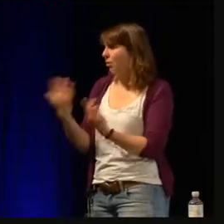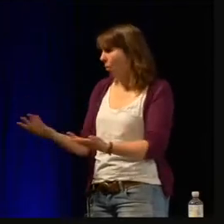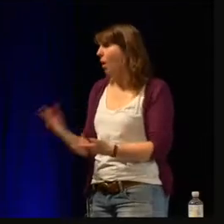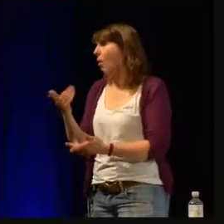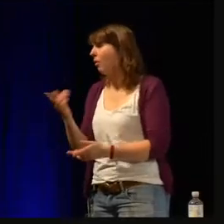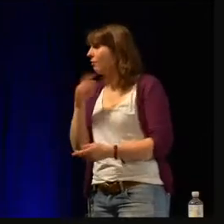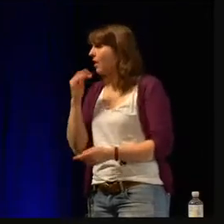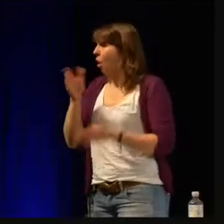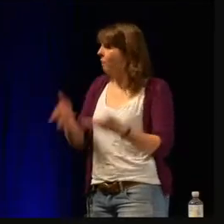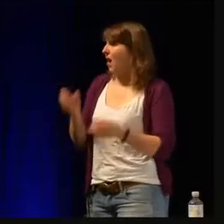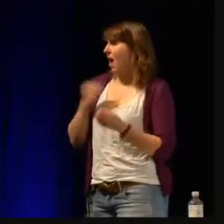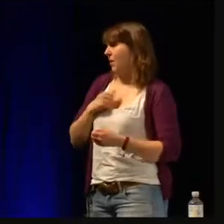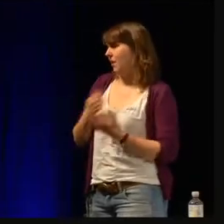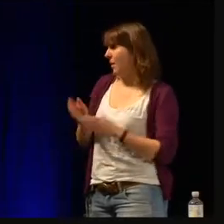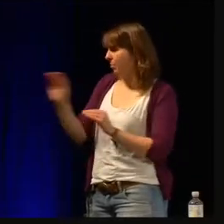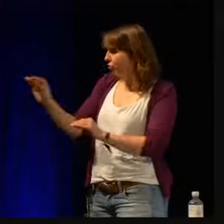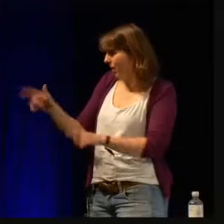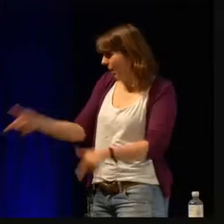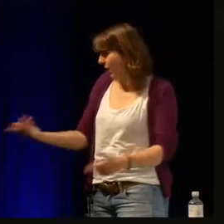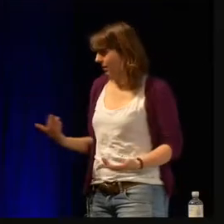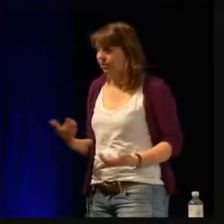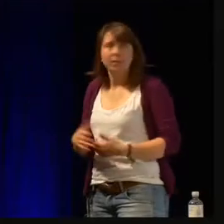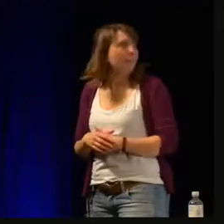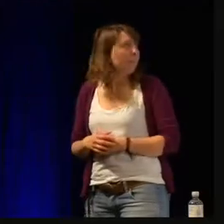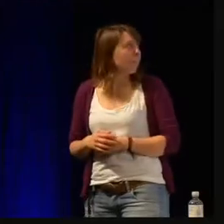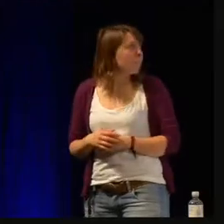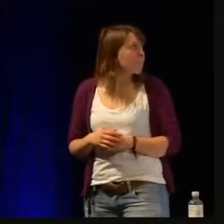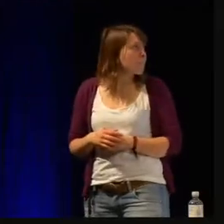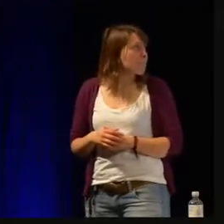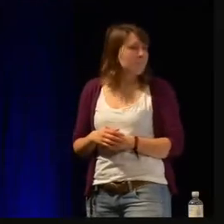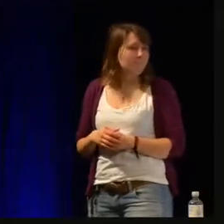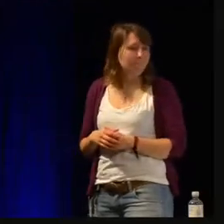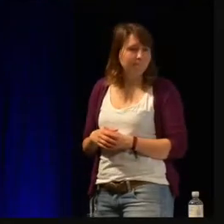also a reporting bias in this case,